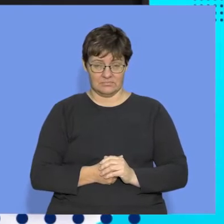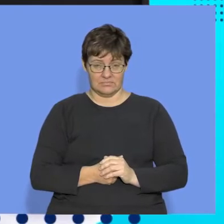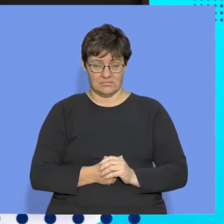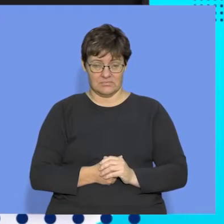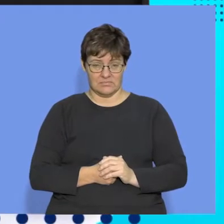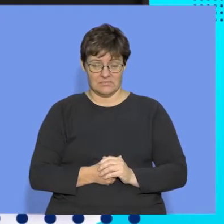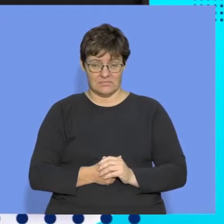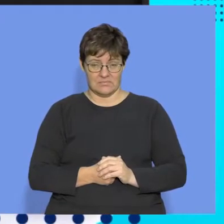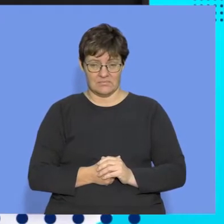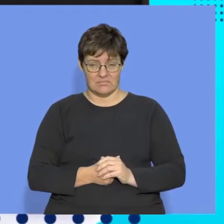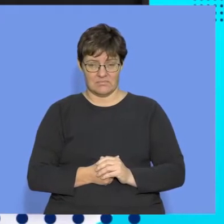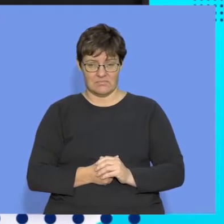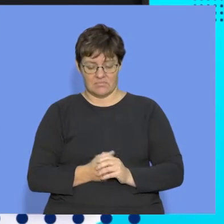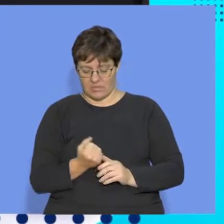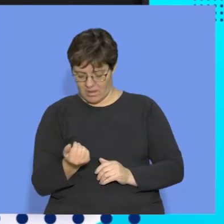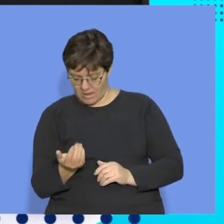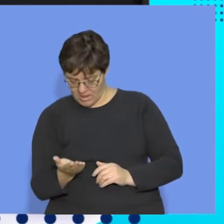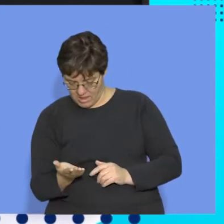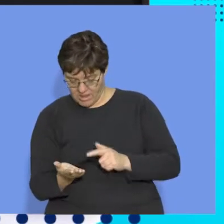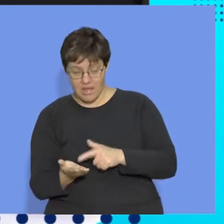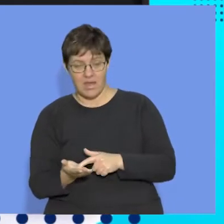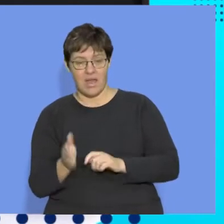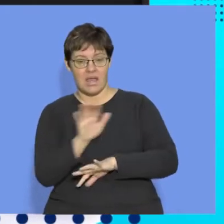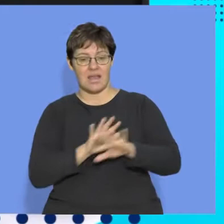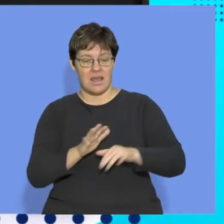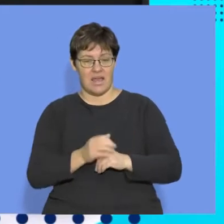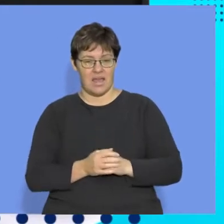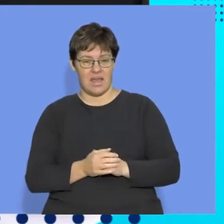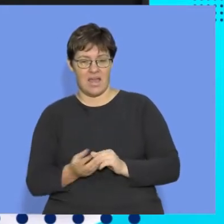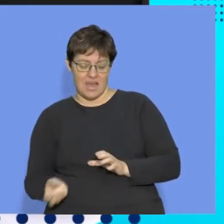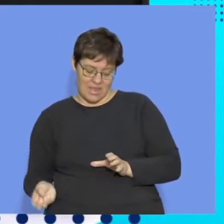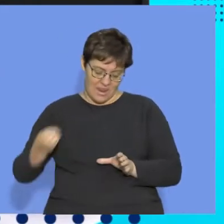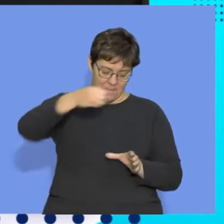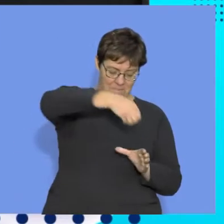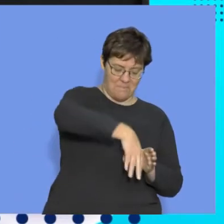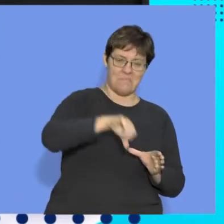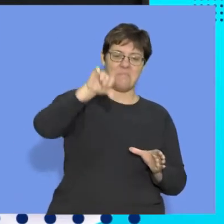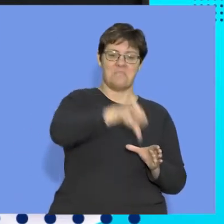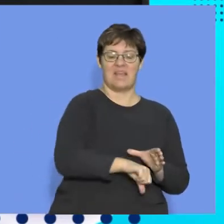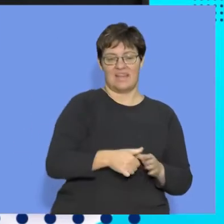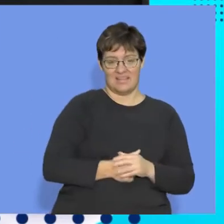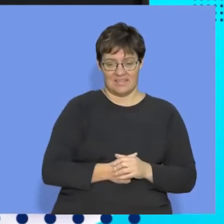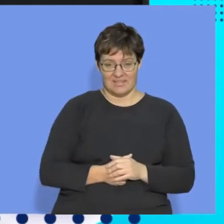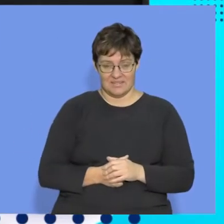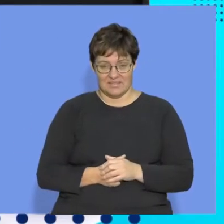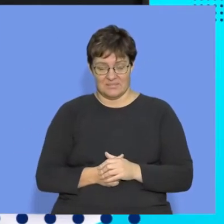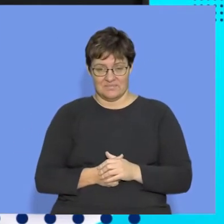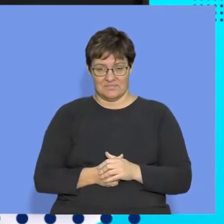out a cube, and you look at the color, and you'll put it back. So